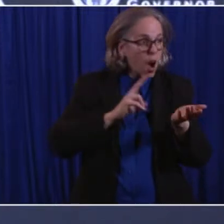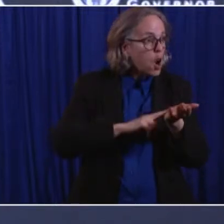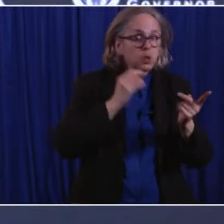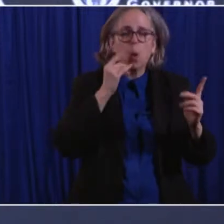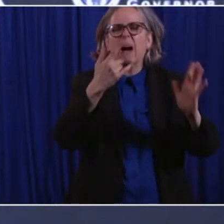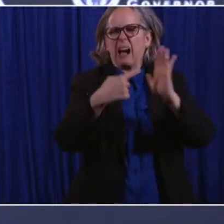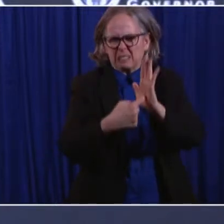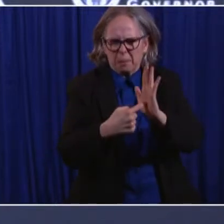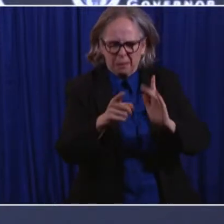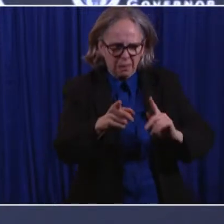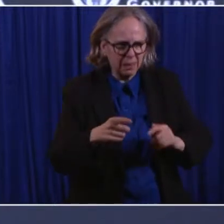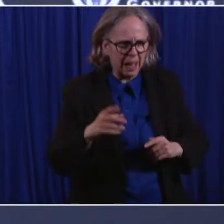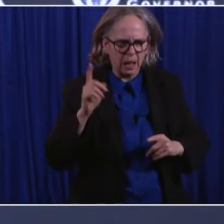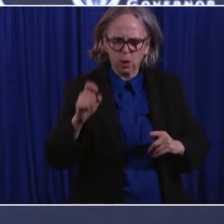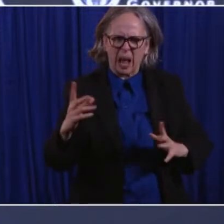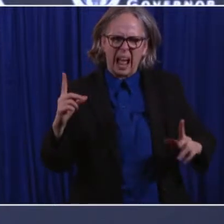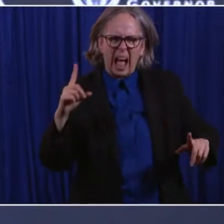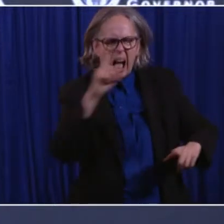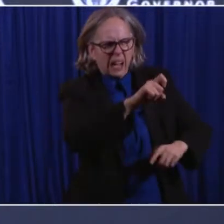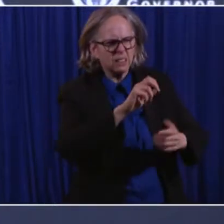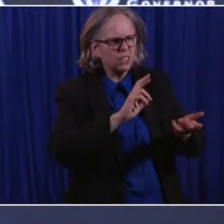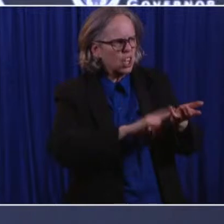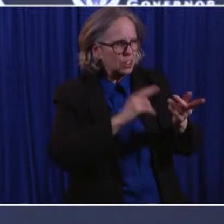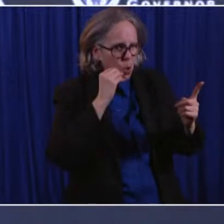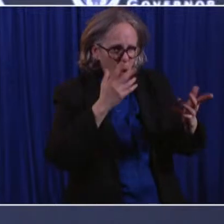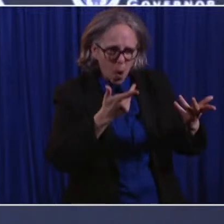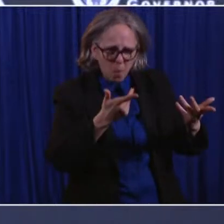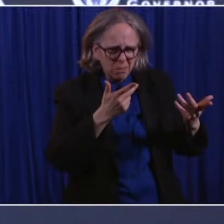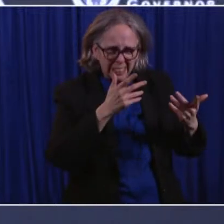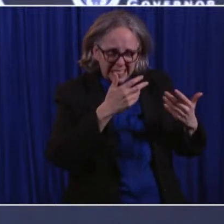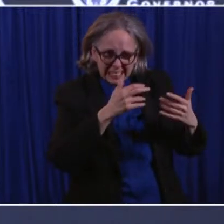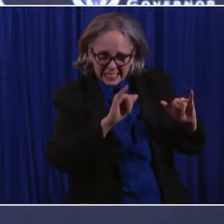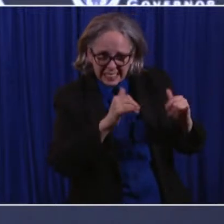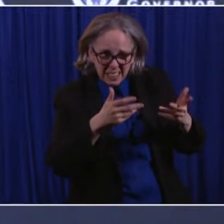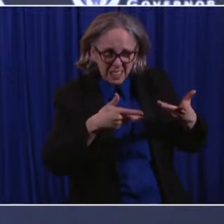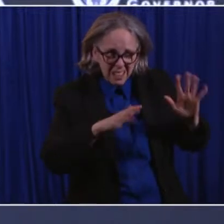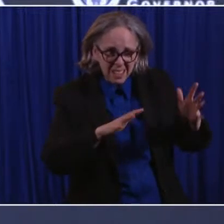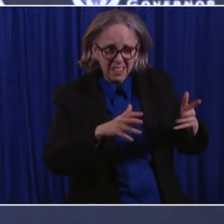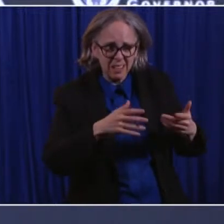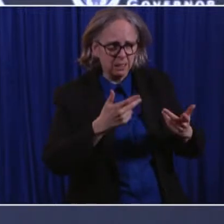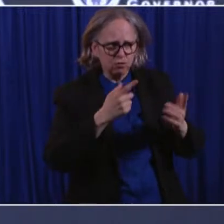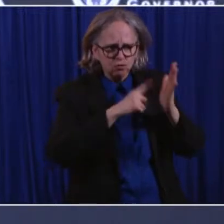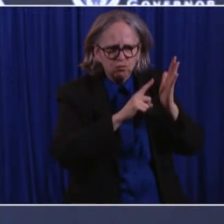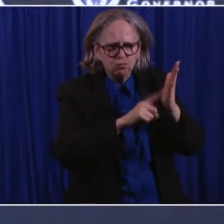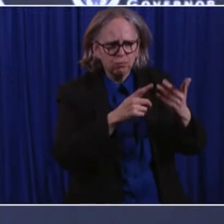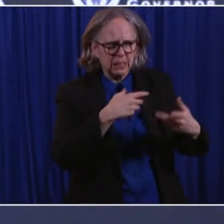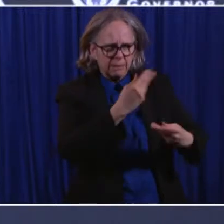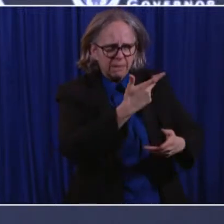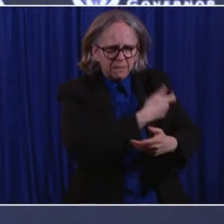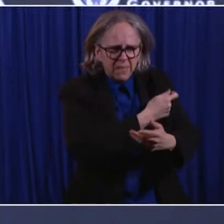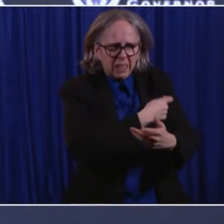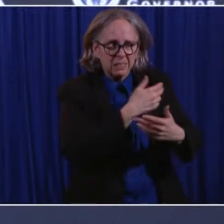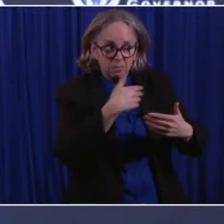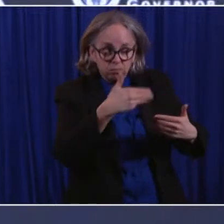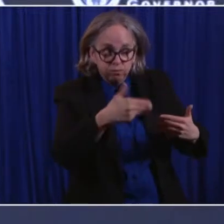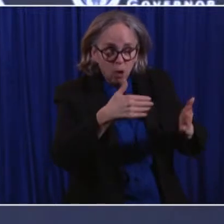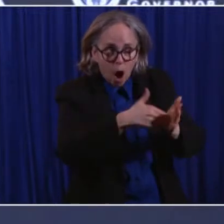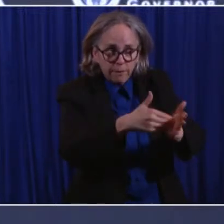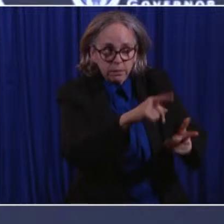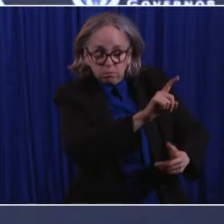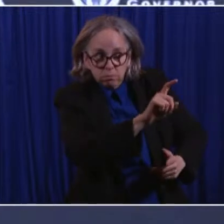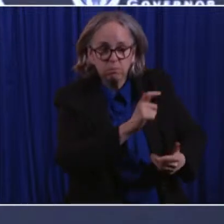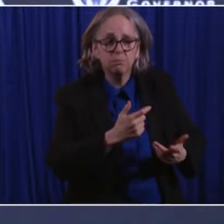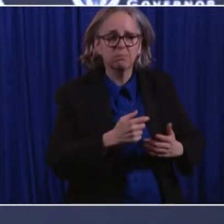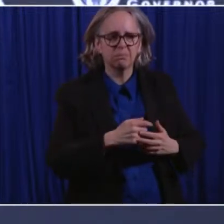to vaccinate your residents? Or are you continuing to vaccinate your staff? We are